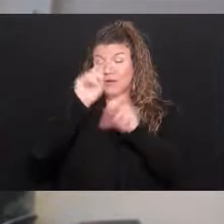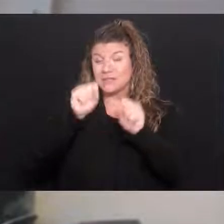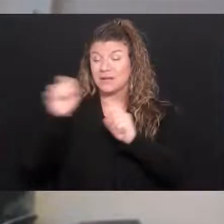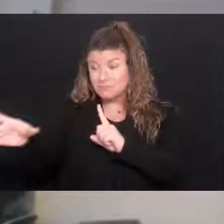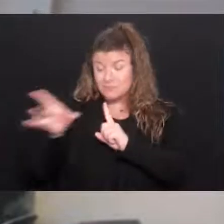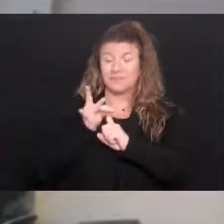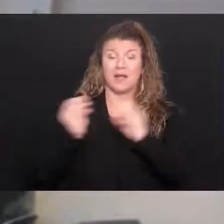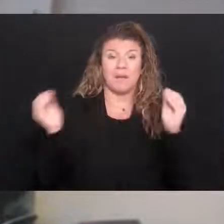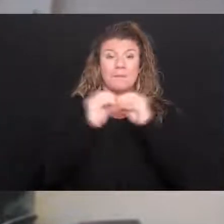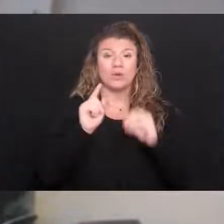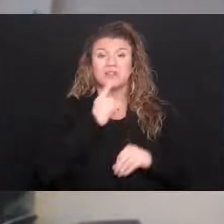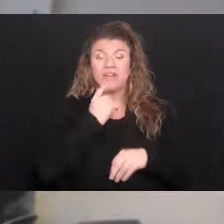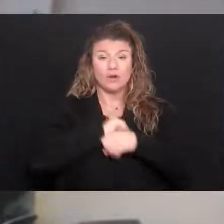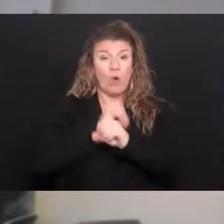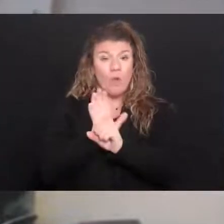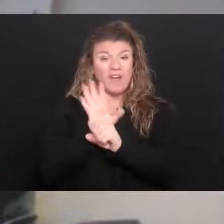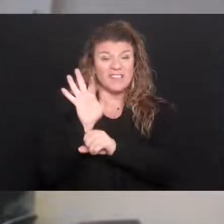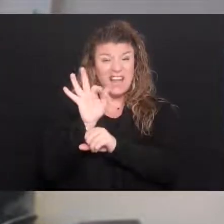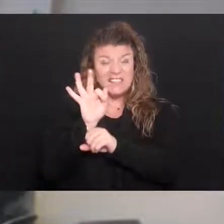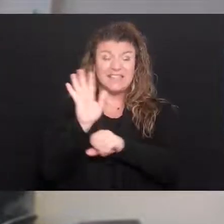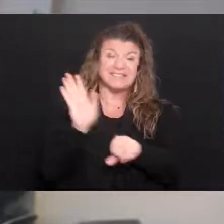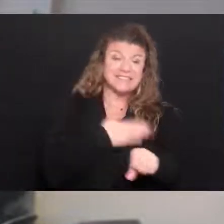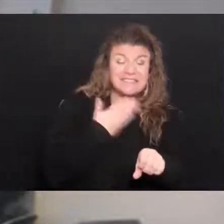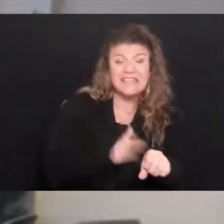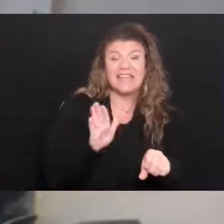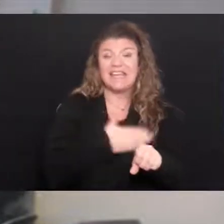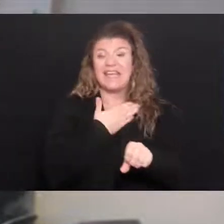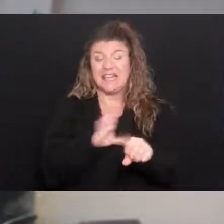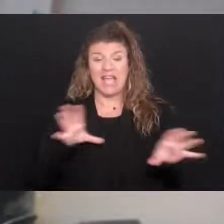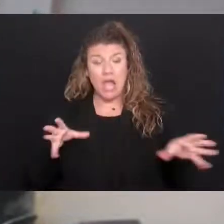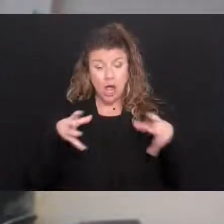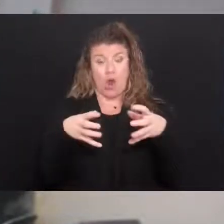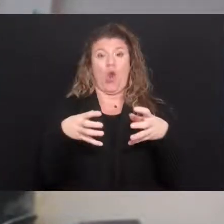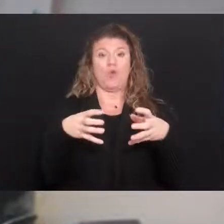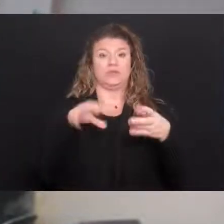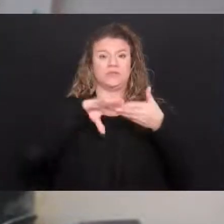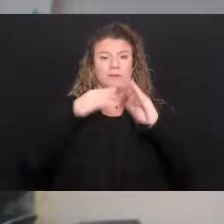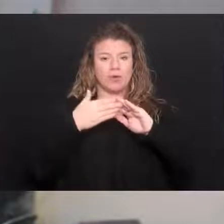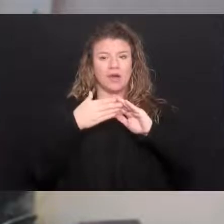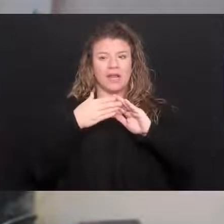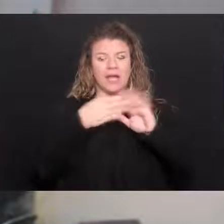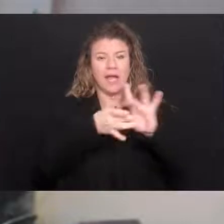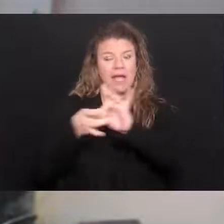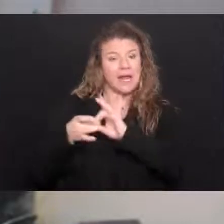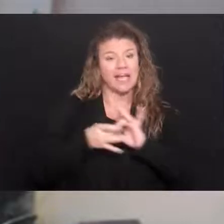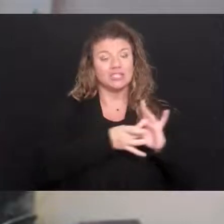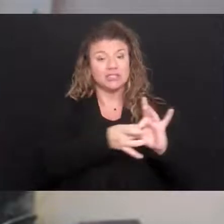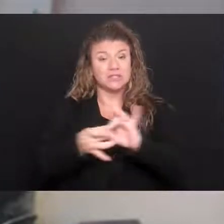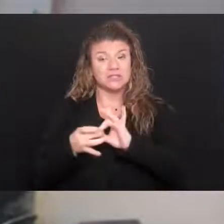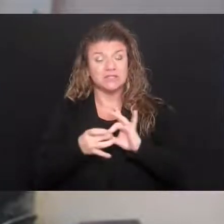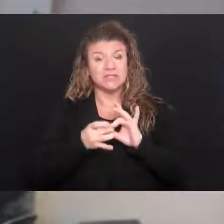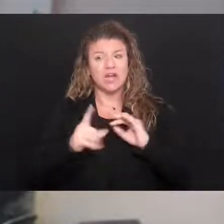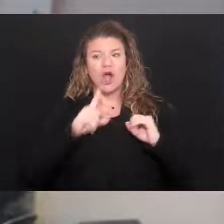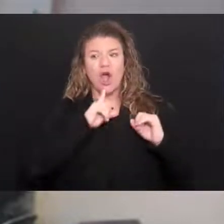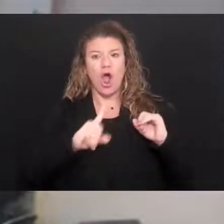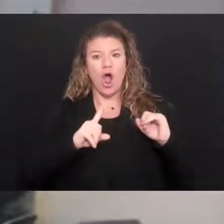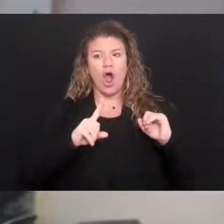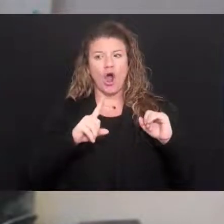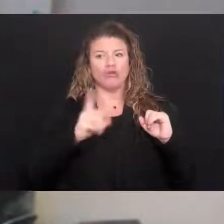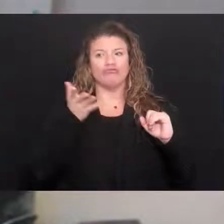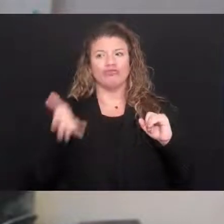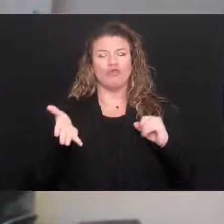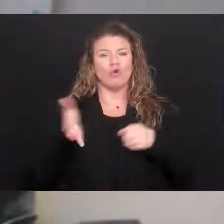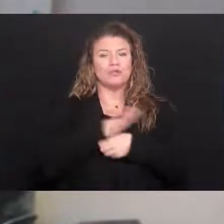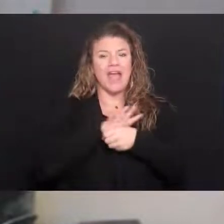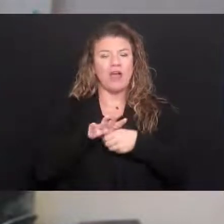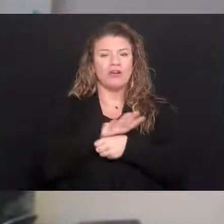of COVID-19 and singing and close community connections are those